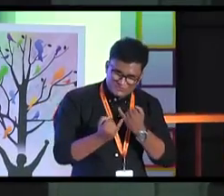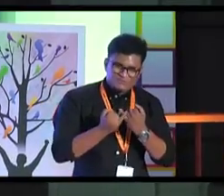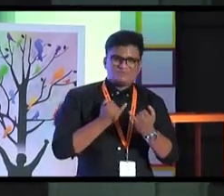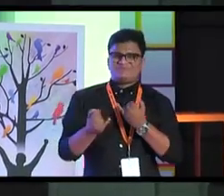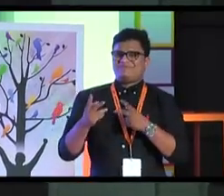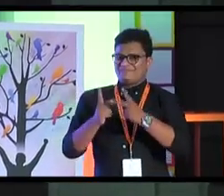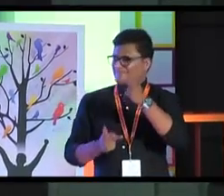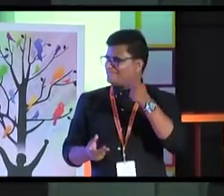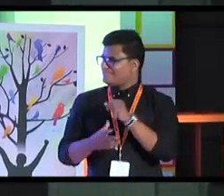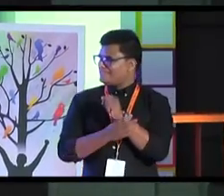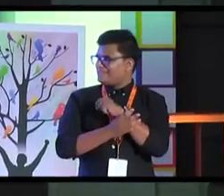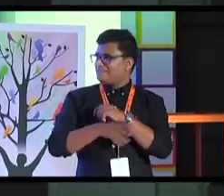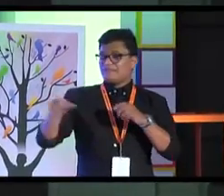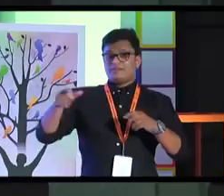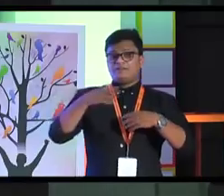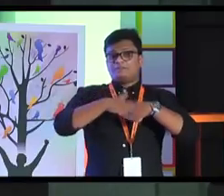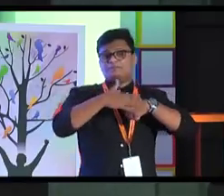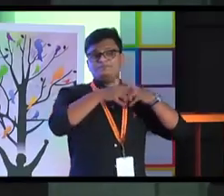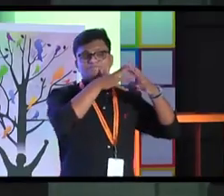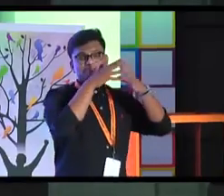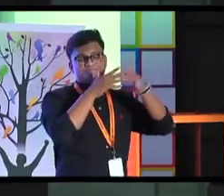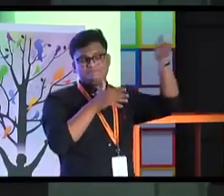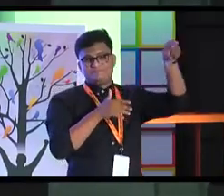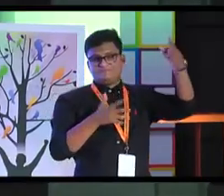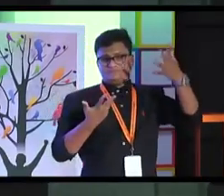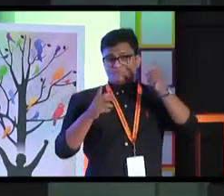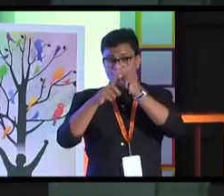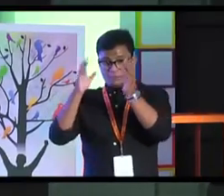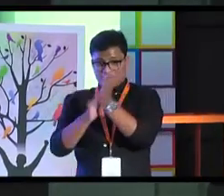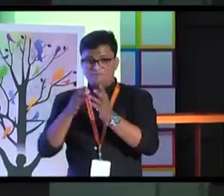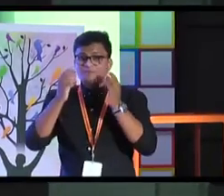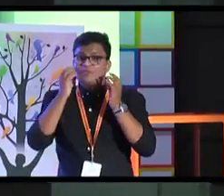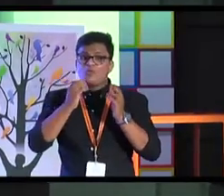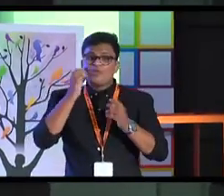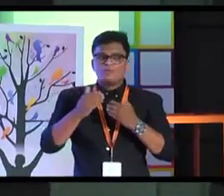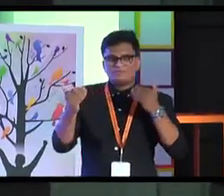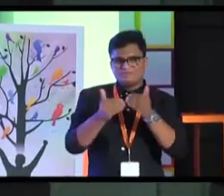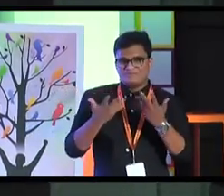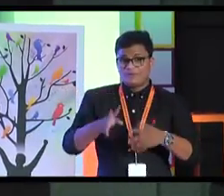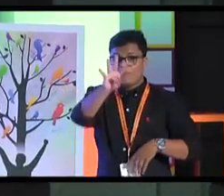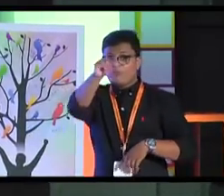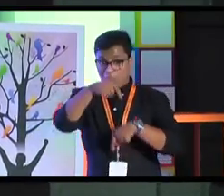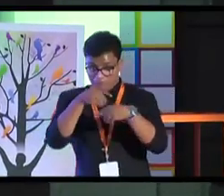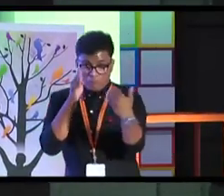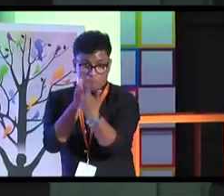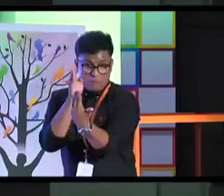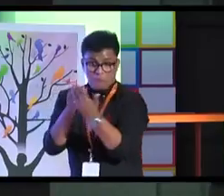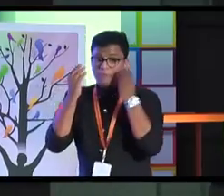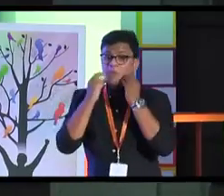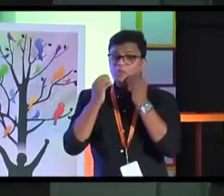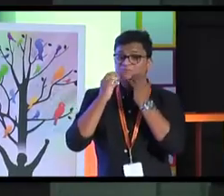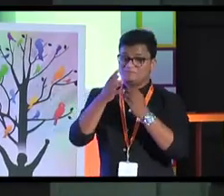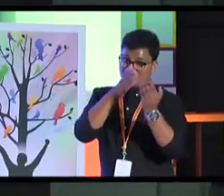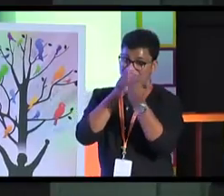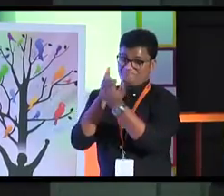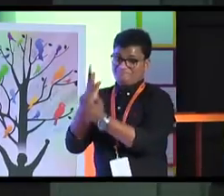US. Prime Minister is so supportive. I'm happily saying that I have met him 4 times as a Prime Minister. Not only